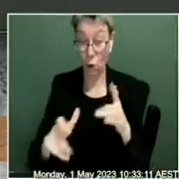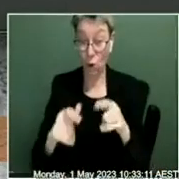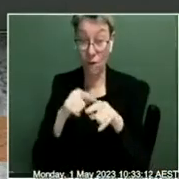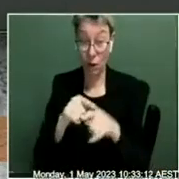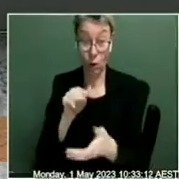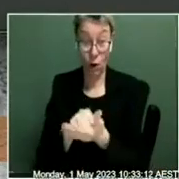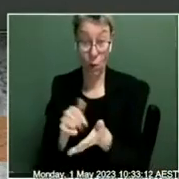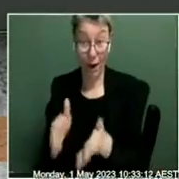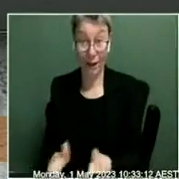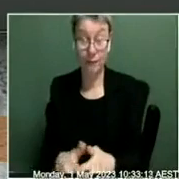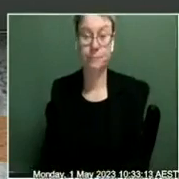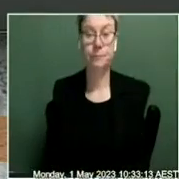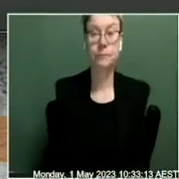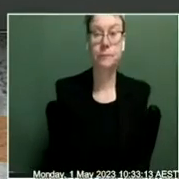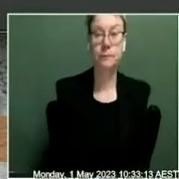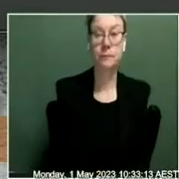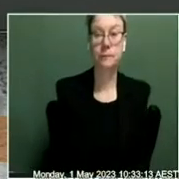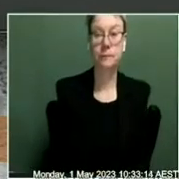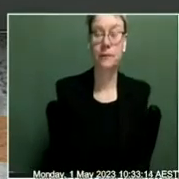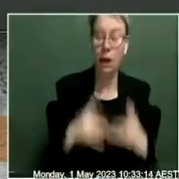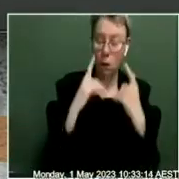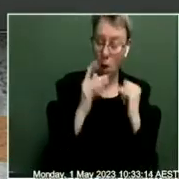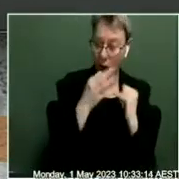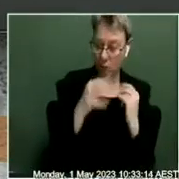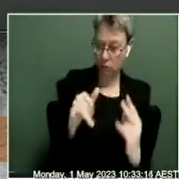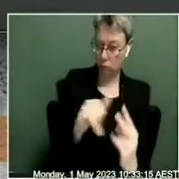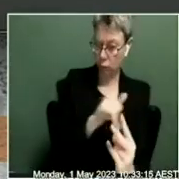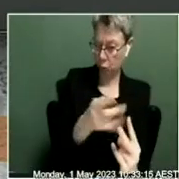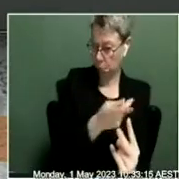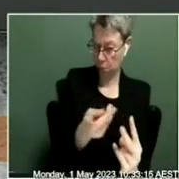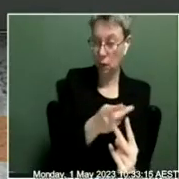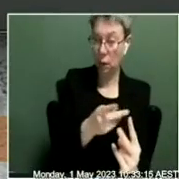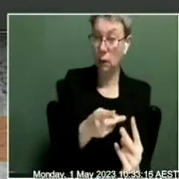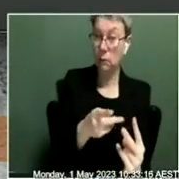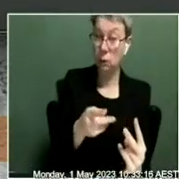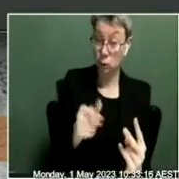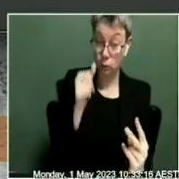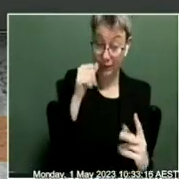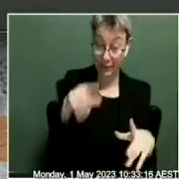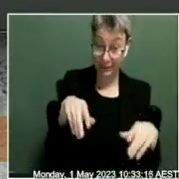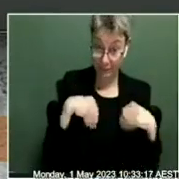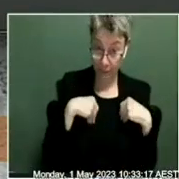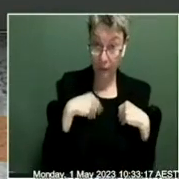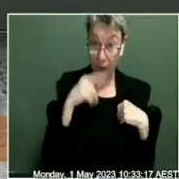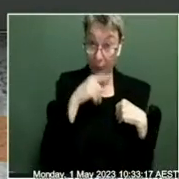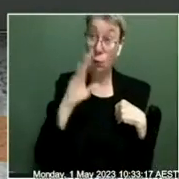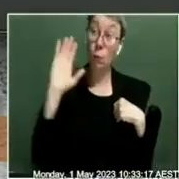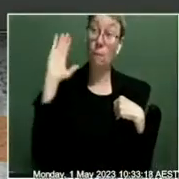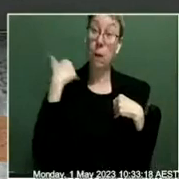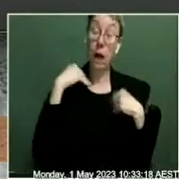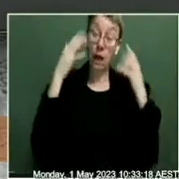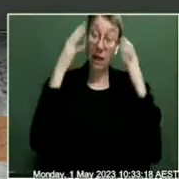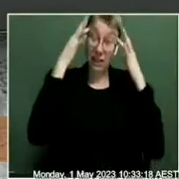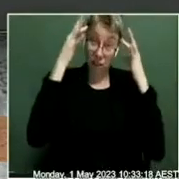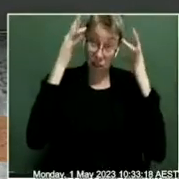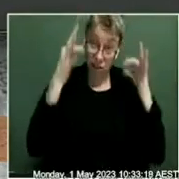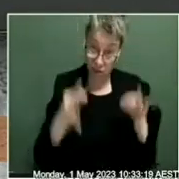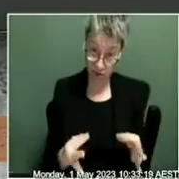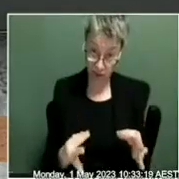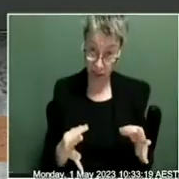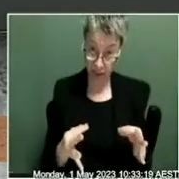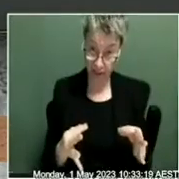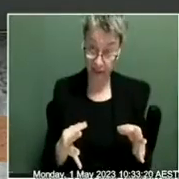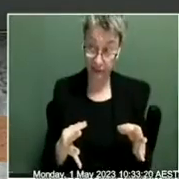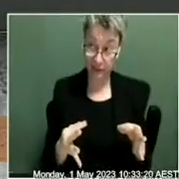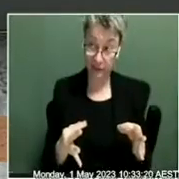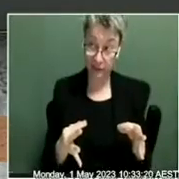the decision about whether to delay that removing these laws risked further Aboriginal